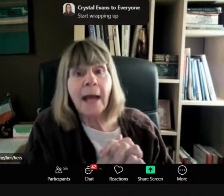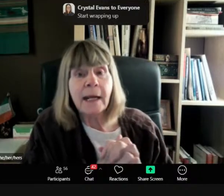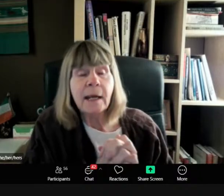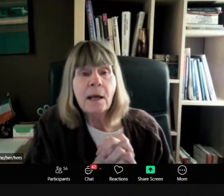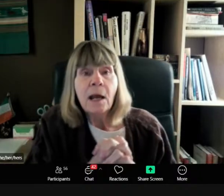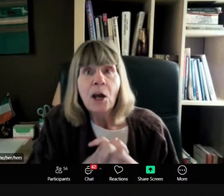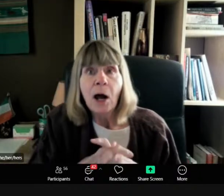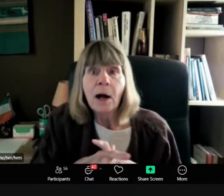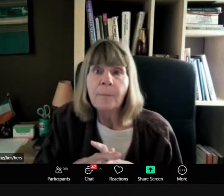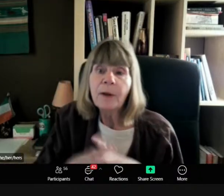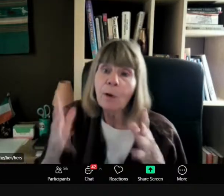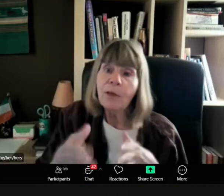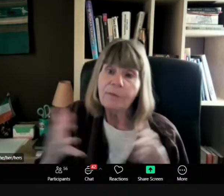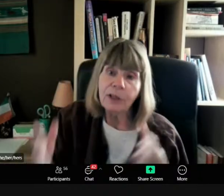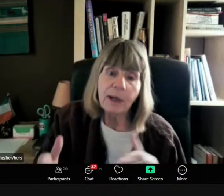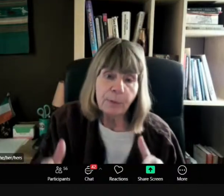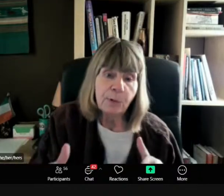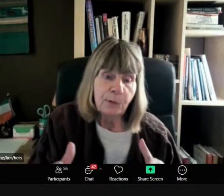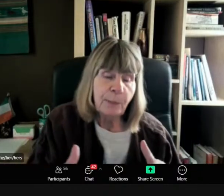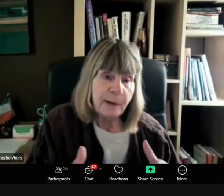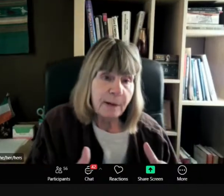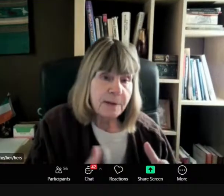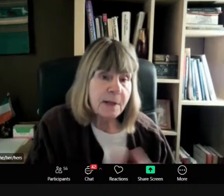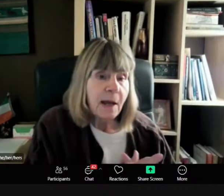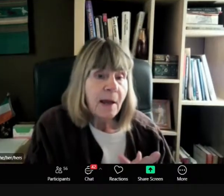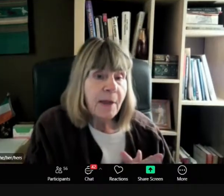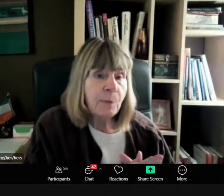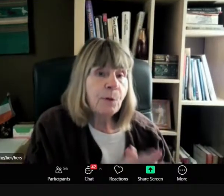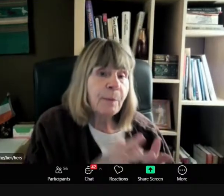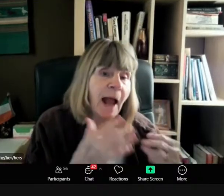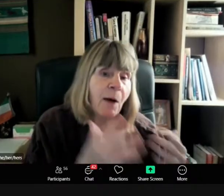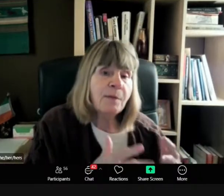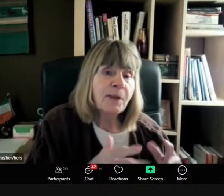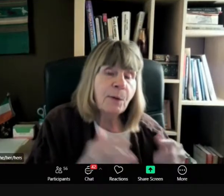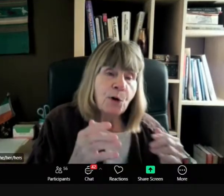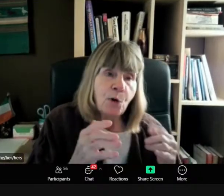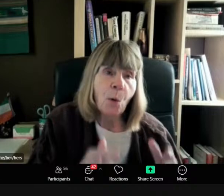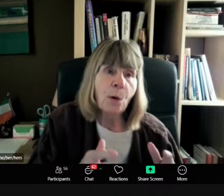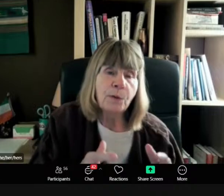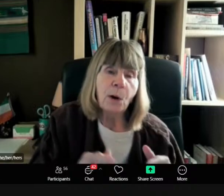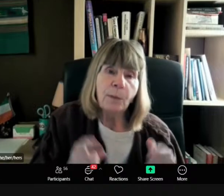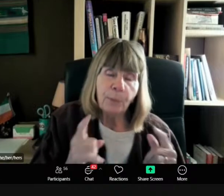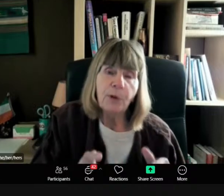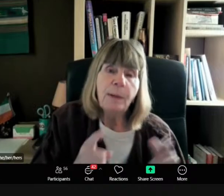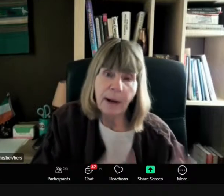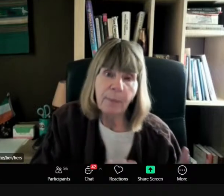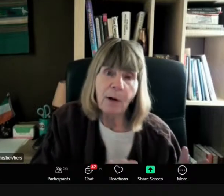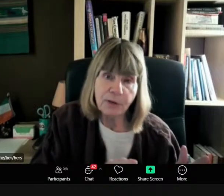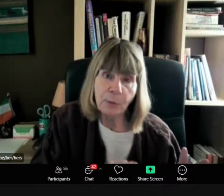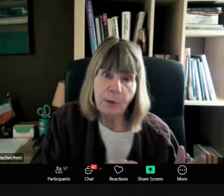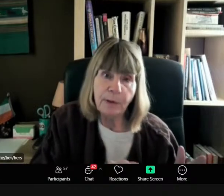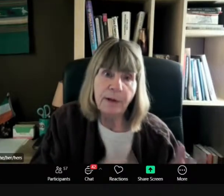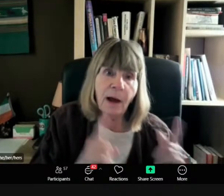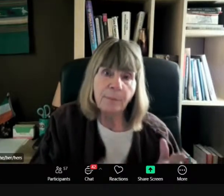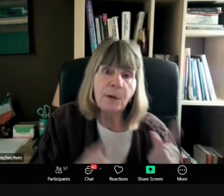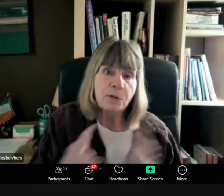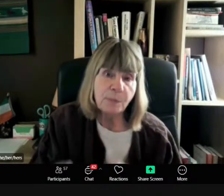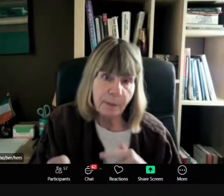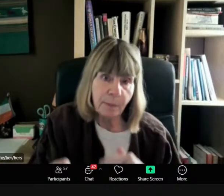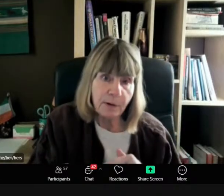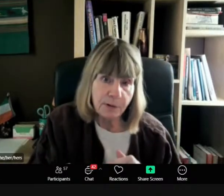called Addie. They're both FDA-approved pills. However, they were normed on premenopausal women,